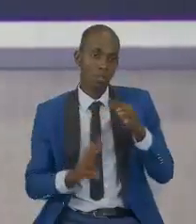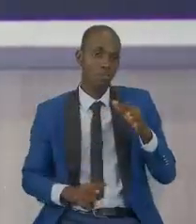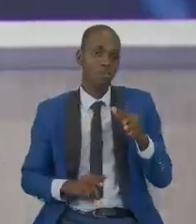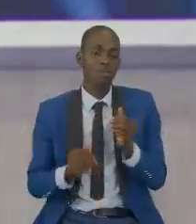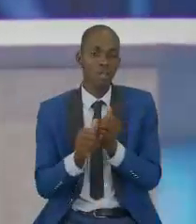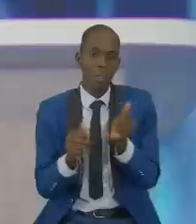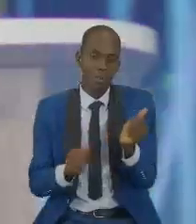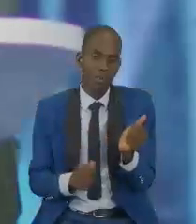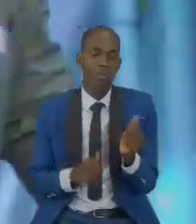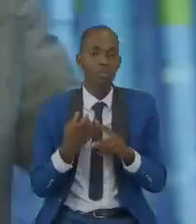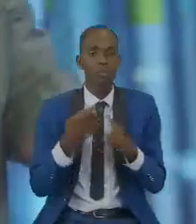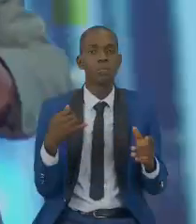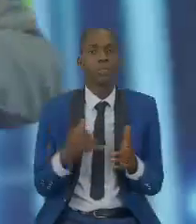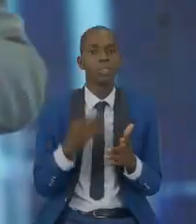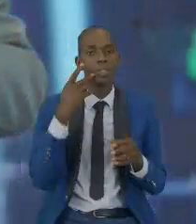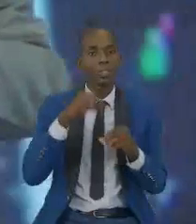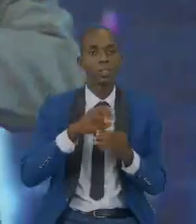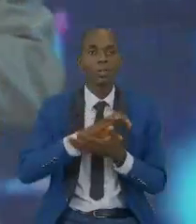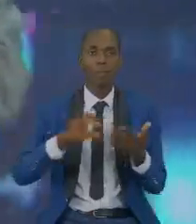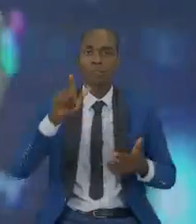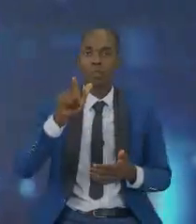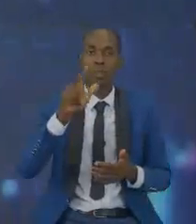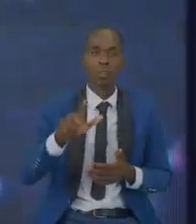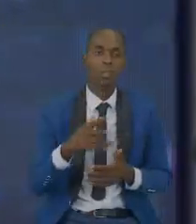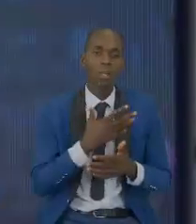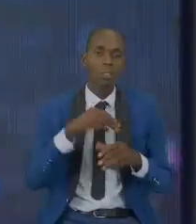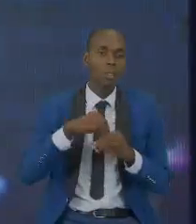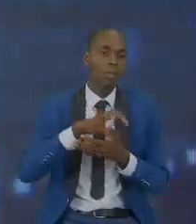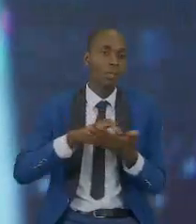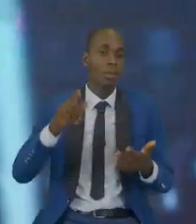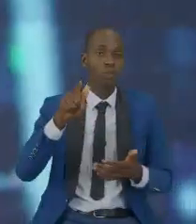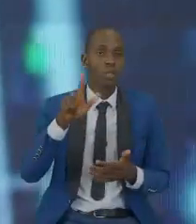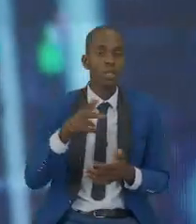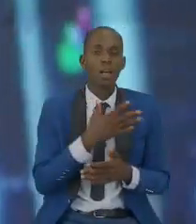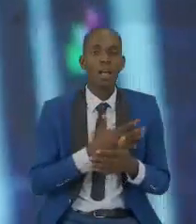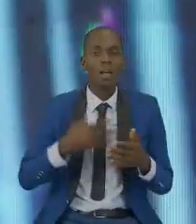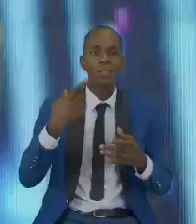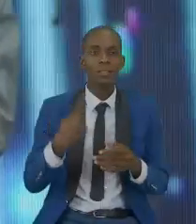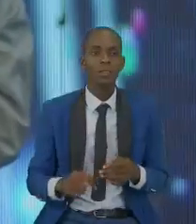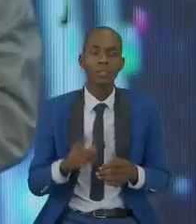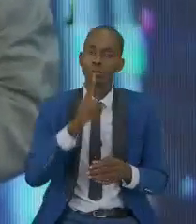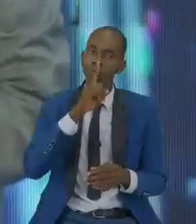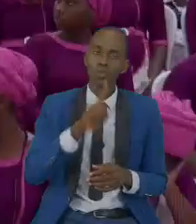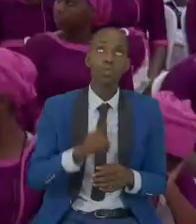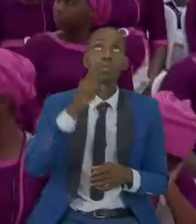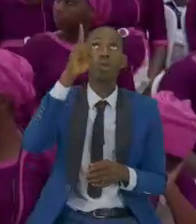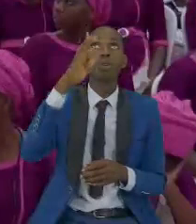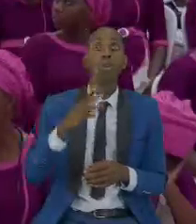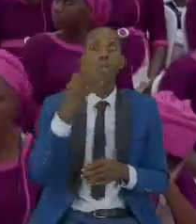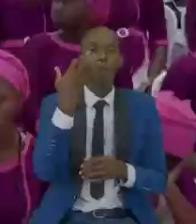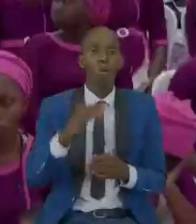in verse 23, it says, and the very God of